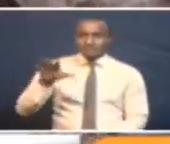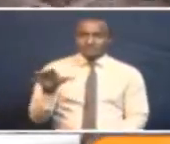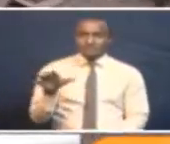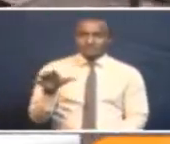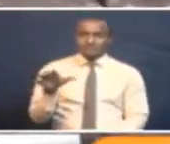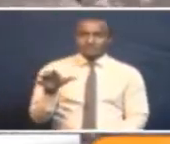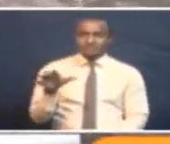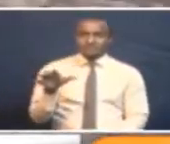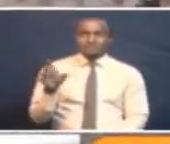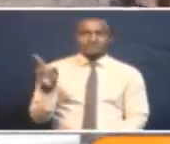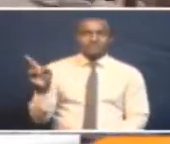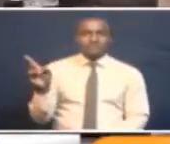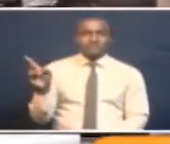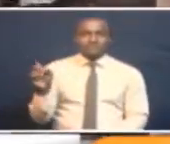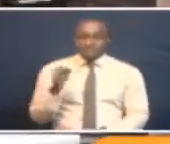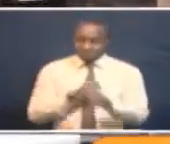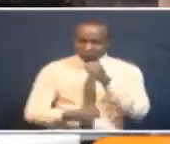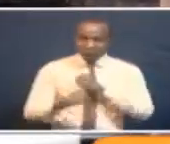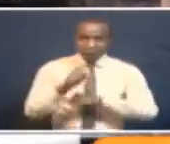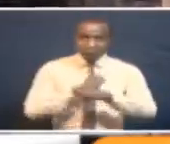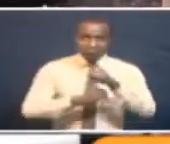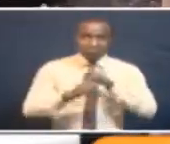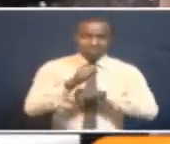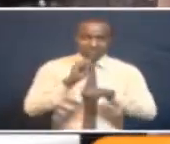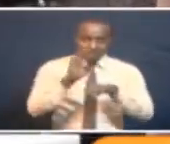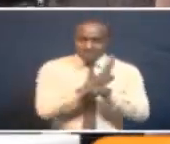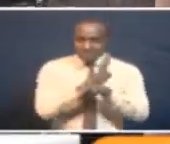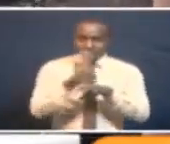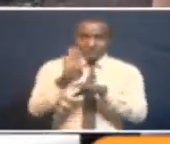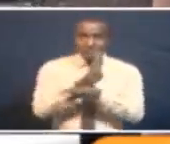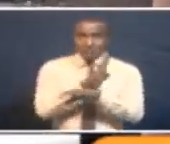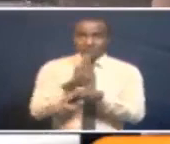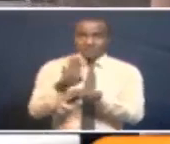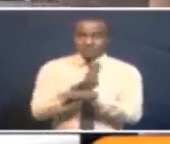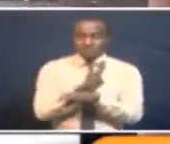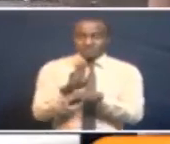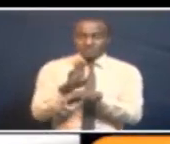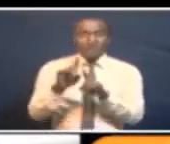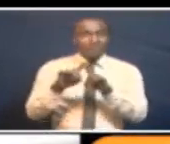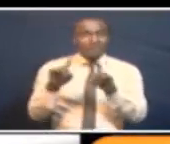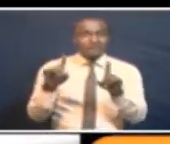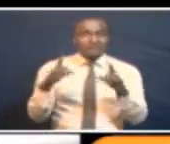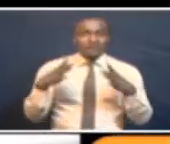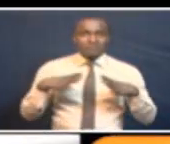A beehive of activity. But in what is now turning out to be an annual incident here,